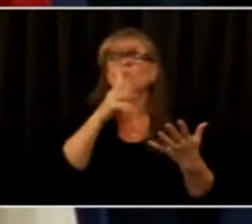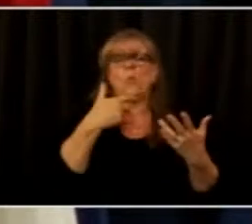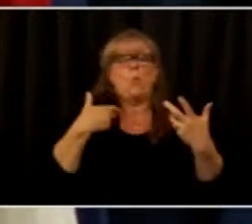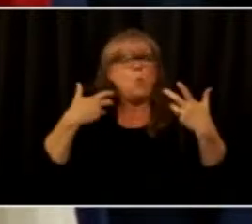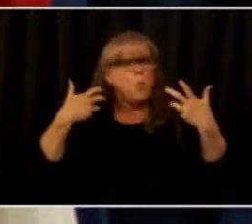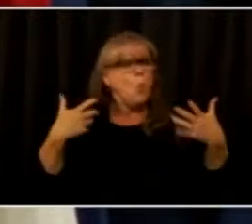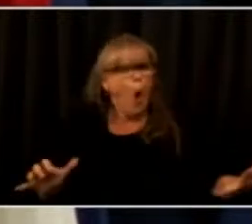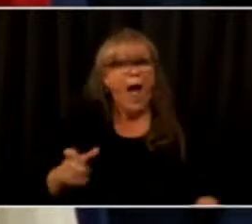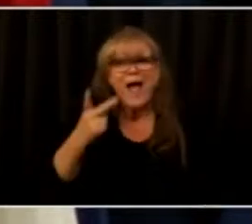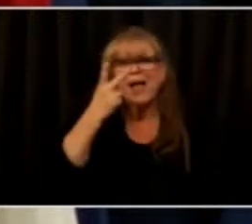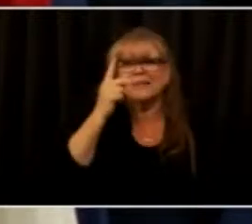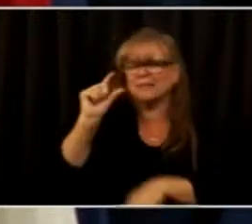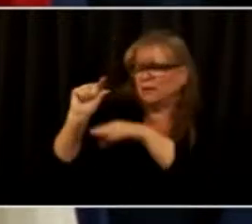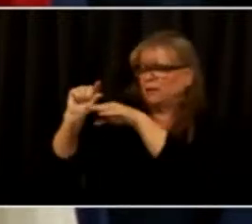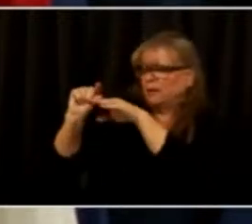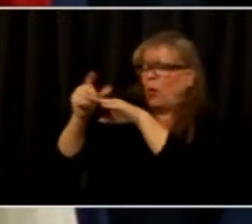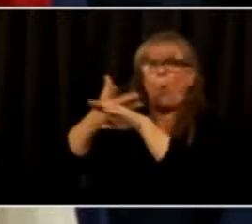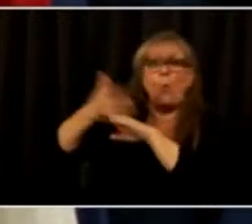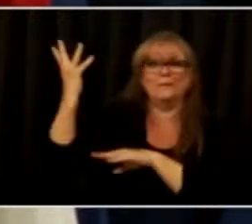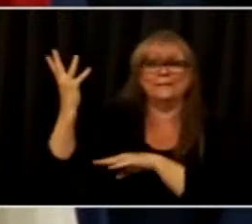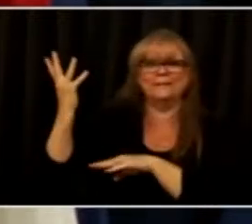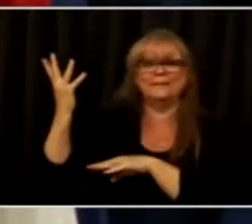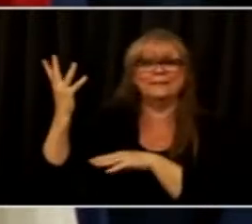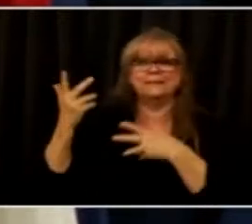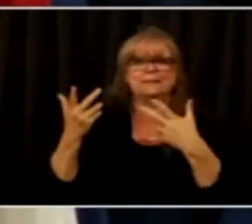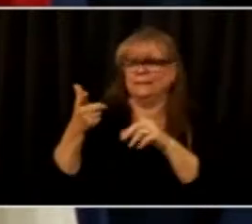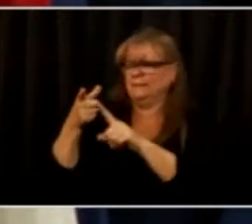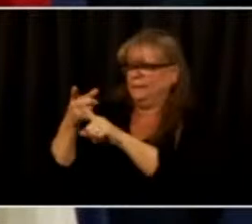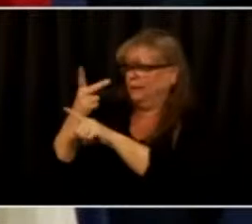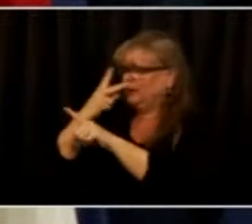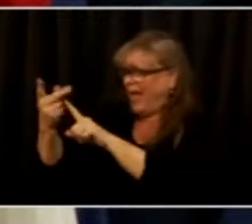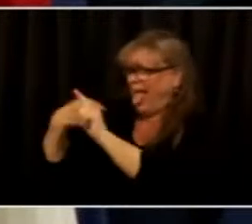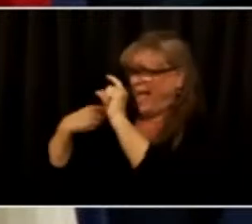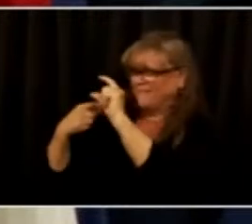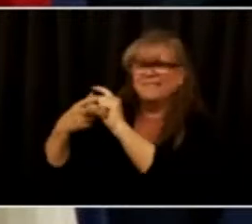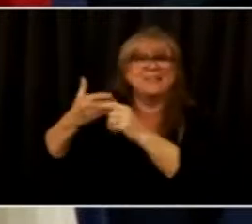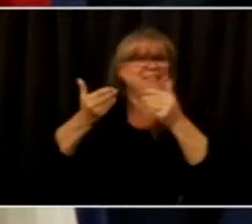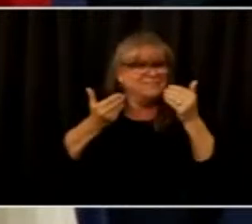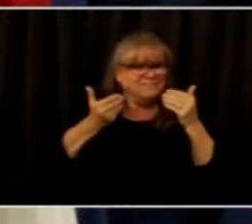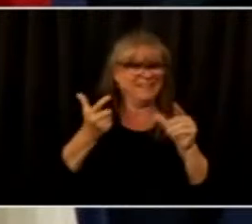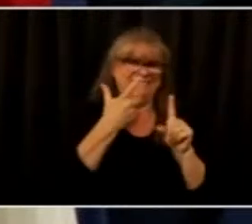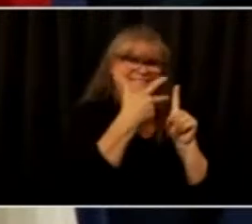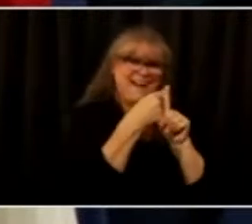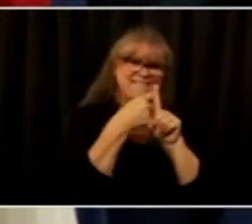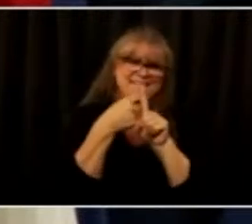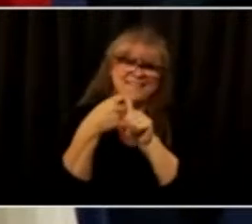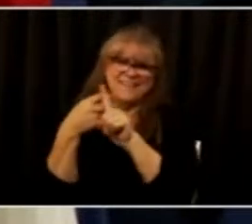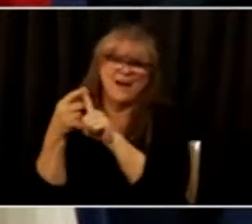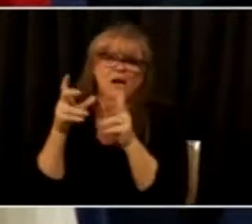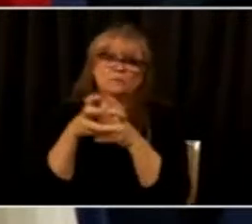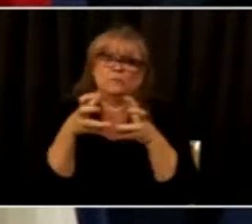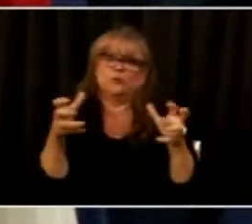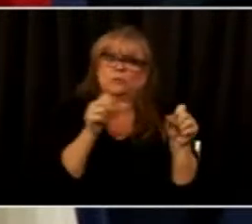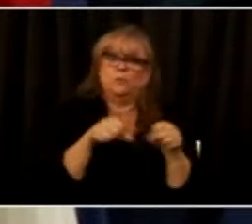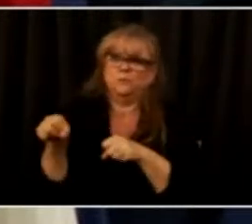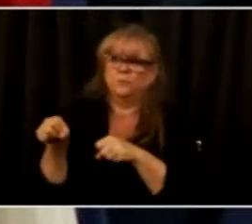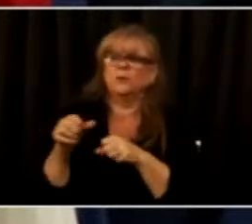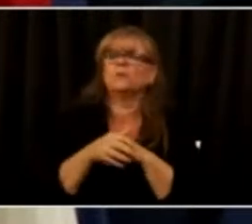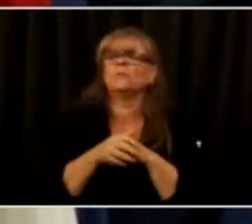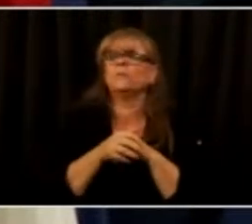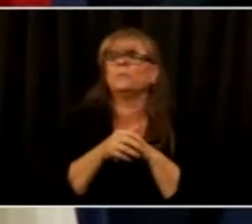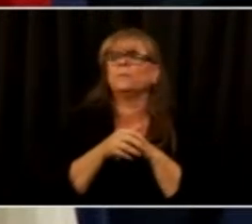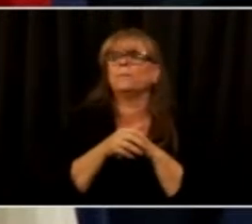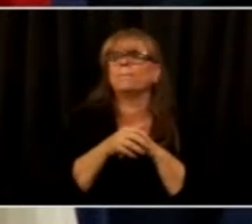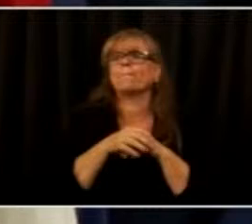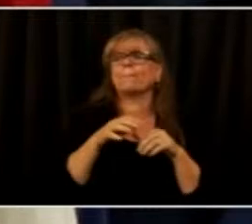72 hours, which was our focus when we were supply limited with a vaccine, to instead not wasting a single